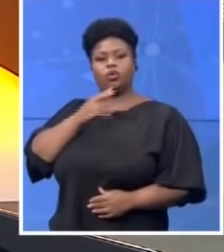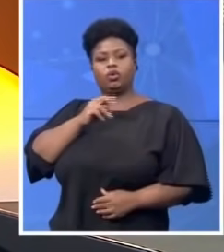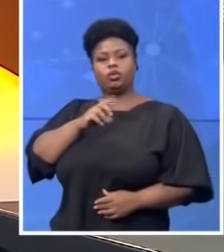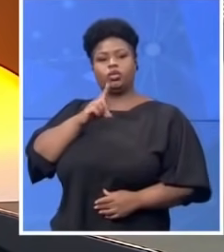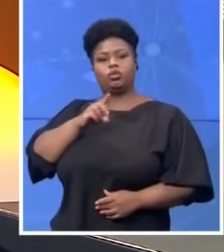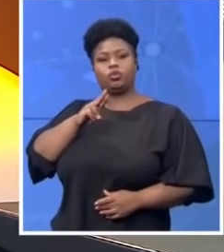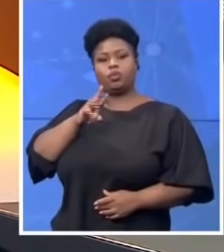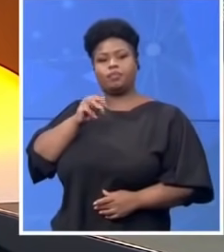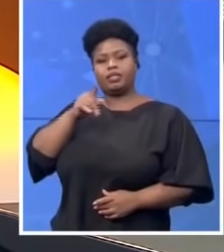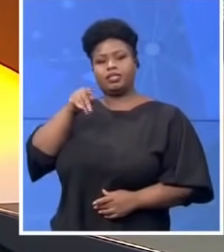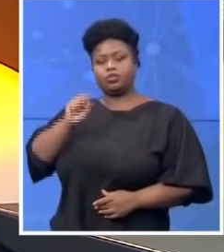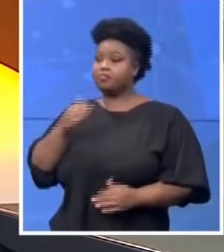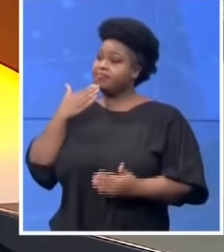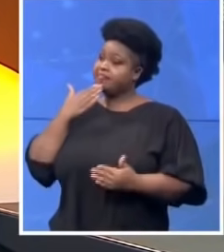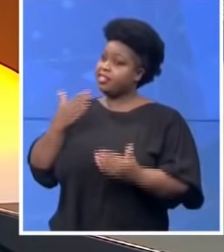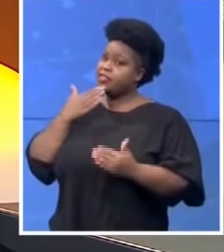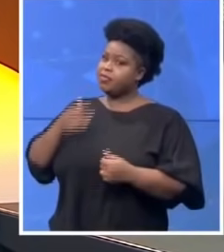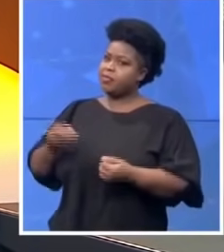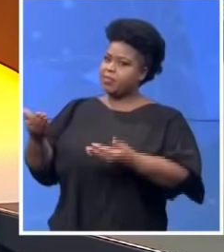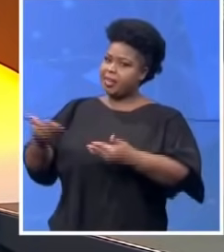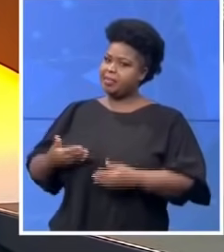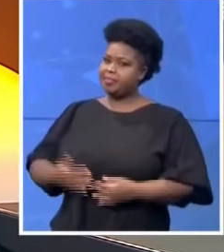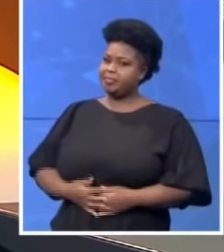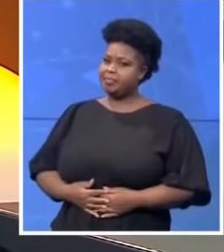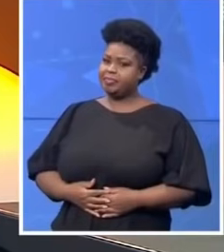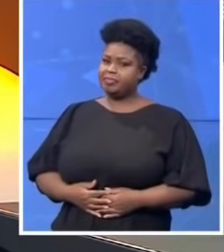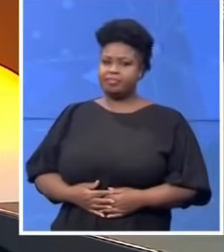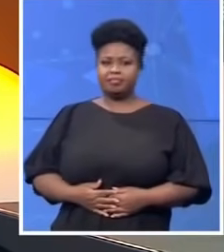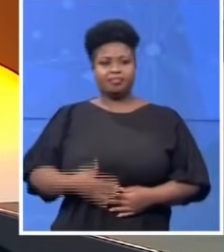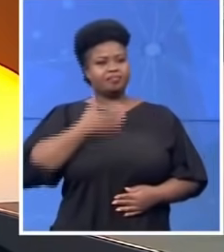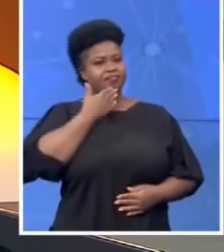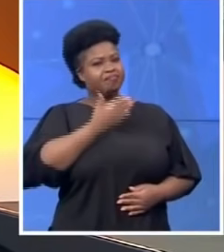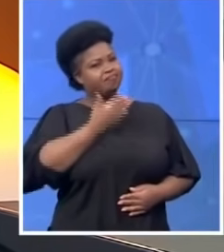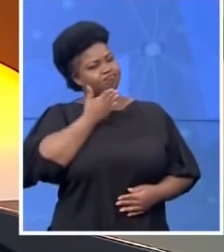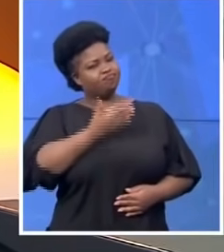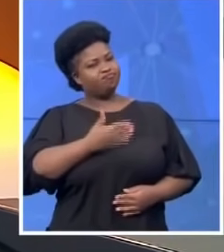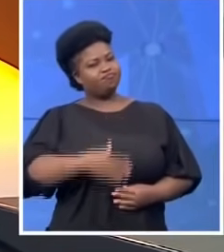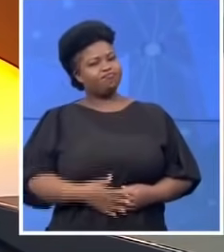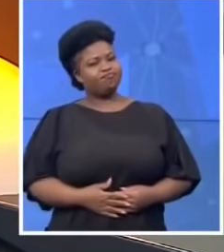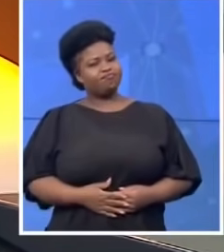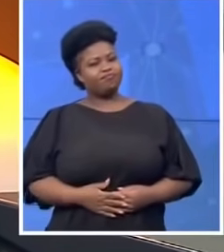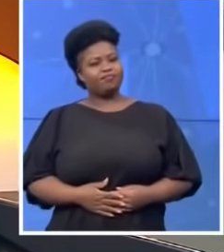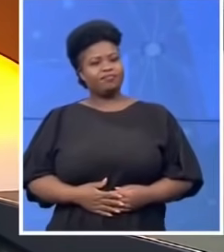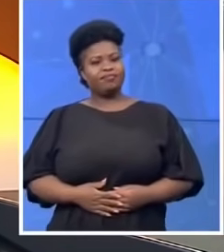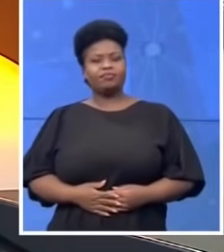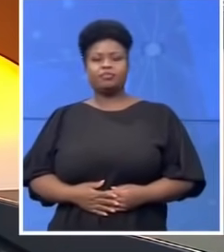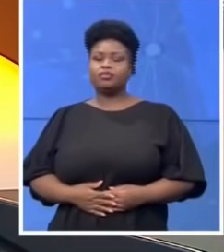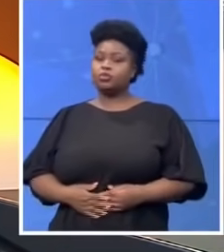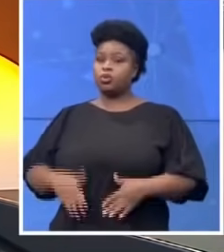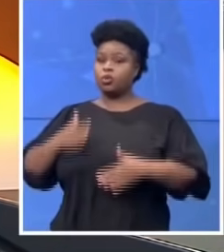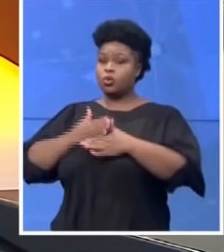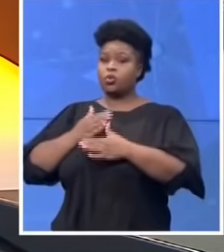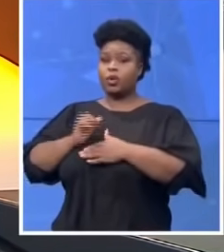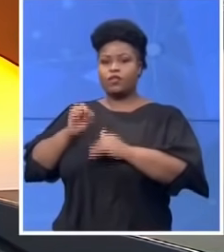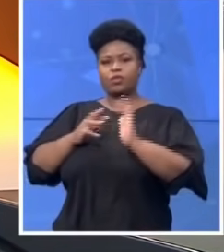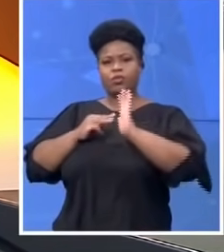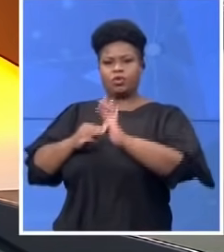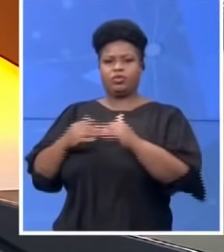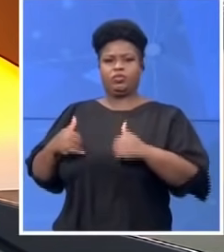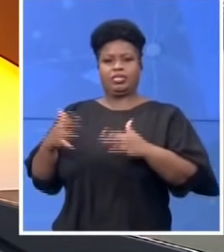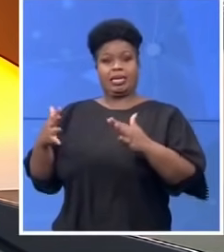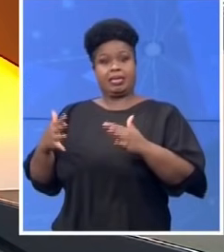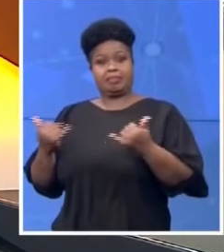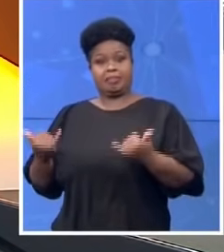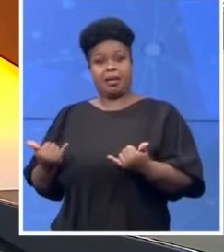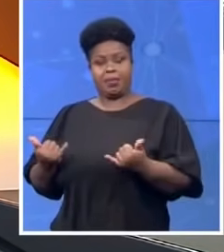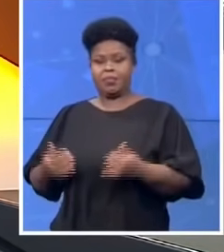program. Thank you very much, Peter. All right, so the work of your model is going to start kicking in now already. The first results have come in. I